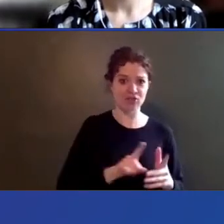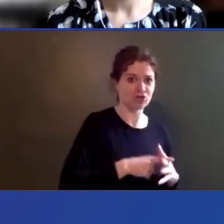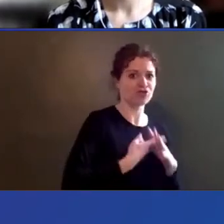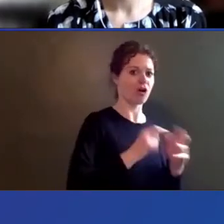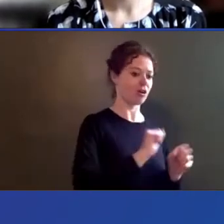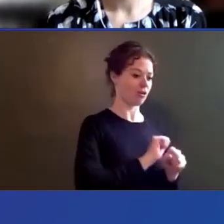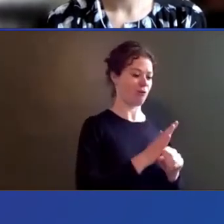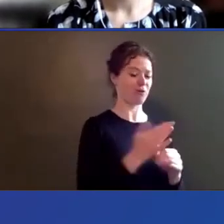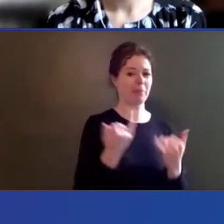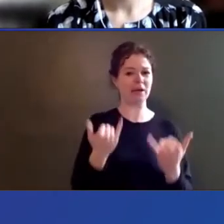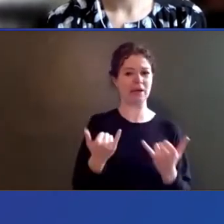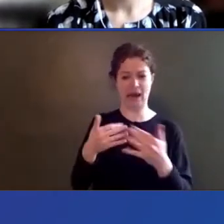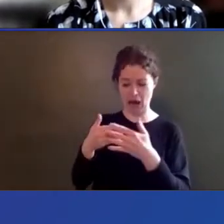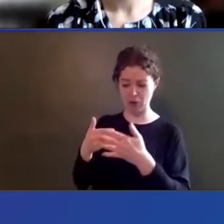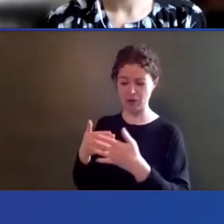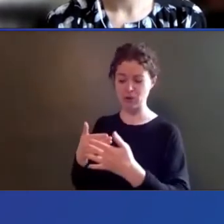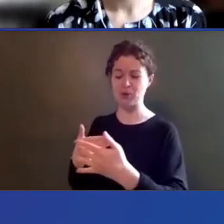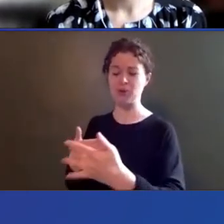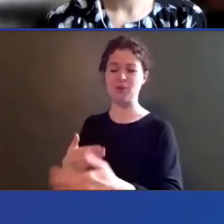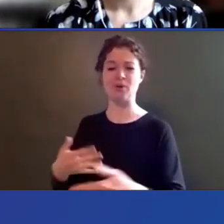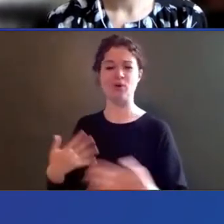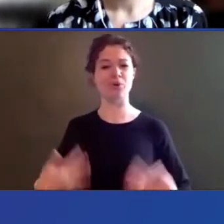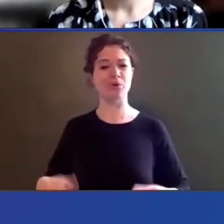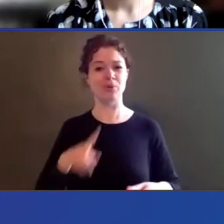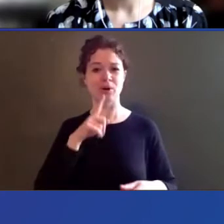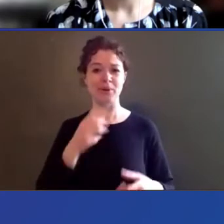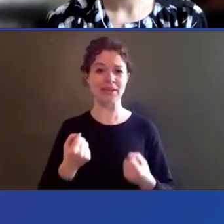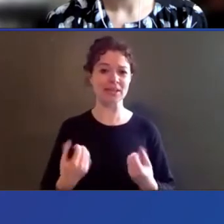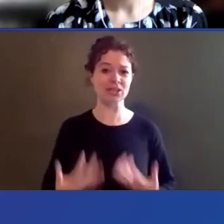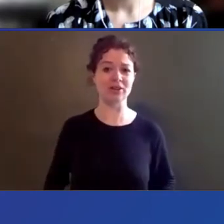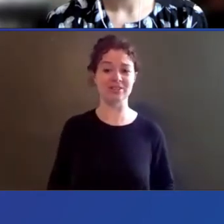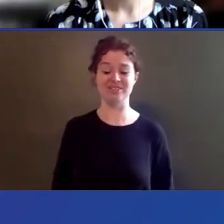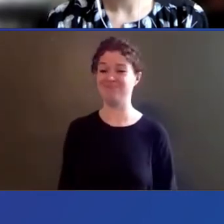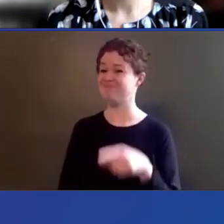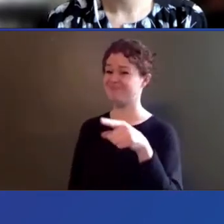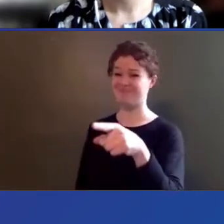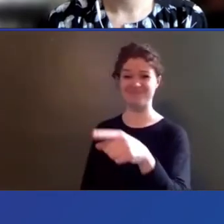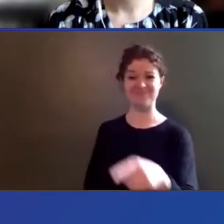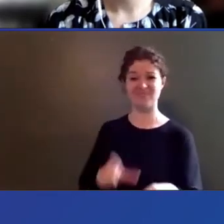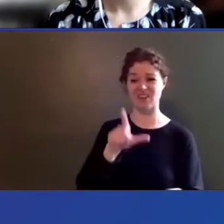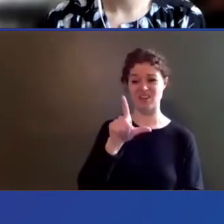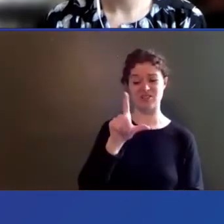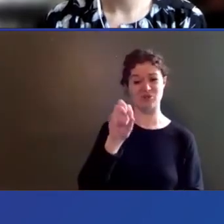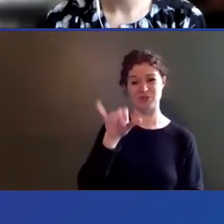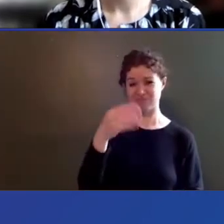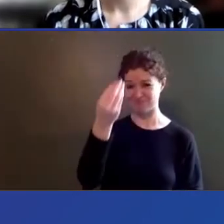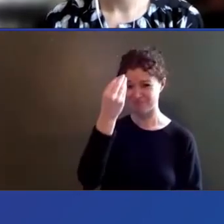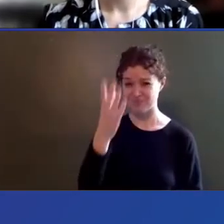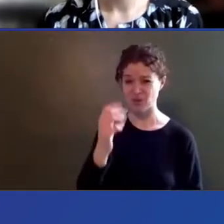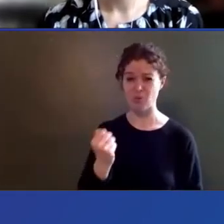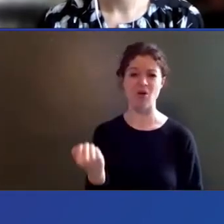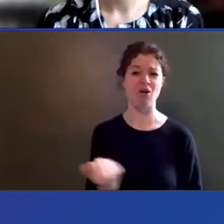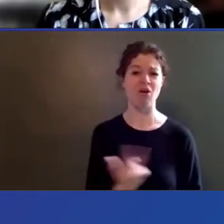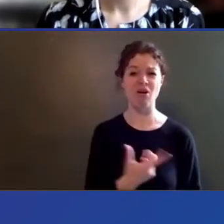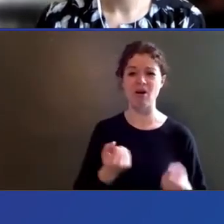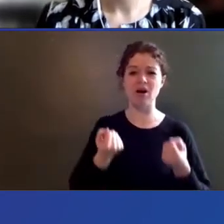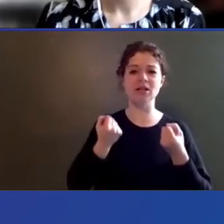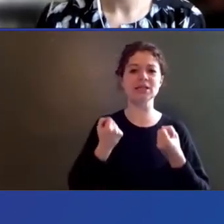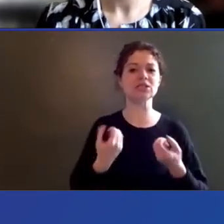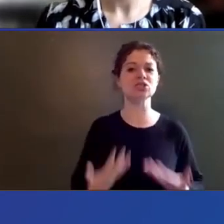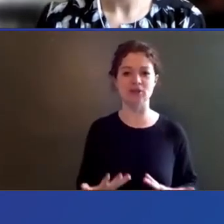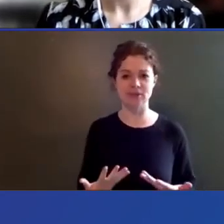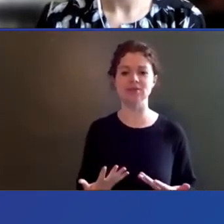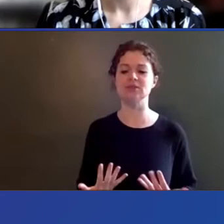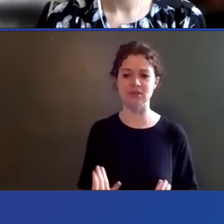how it's a really good thing to lift up. We are all exhausted. Yes. It is a tough moment.